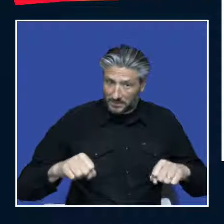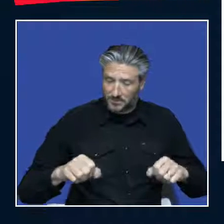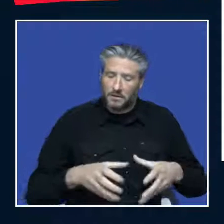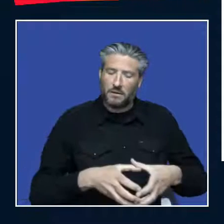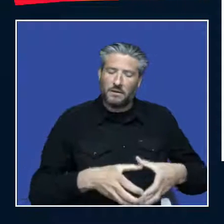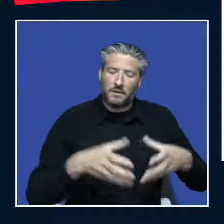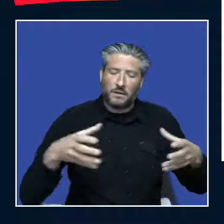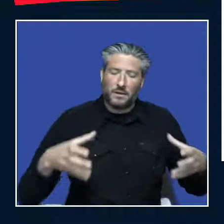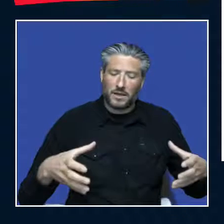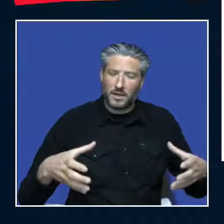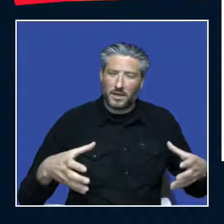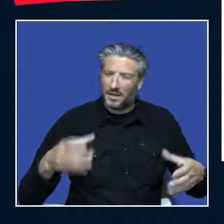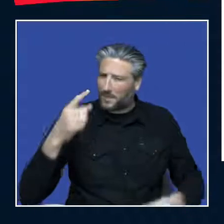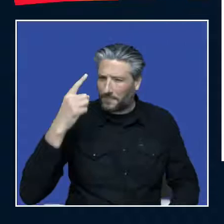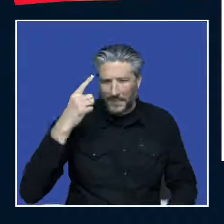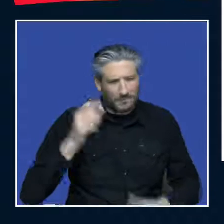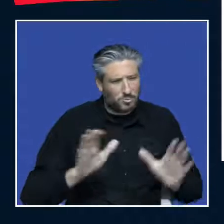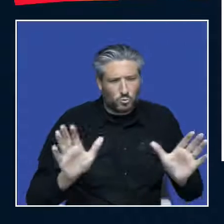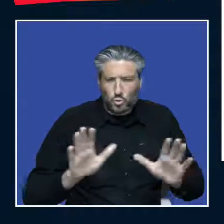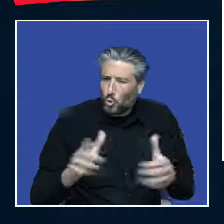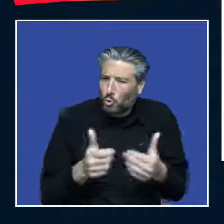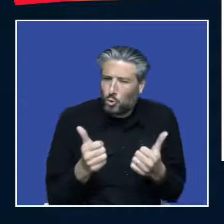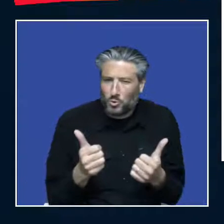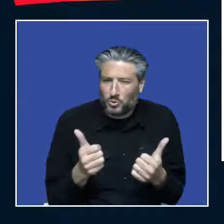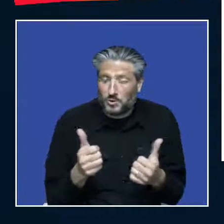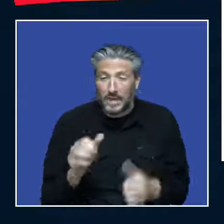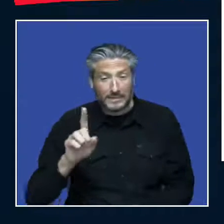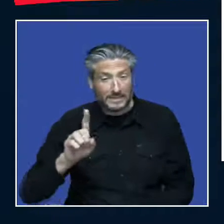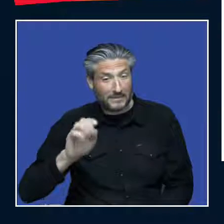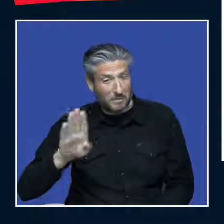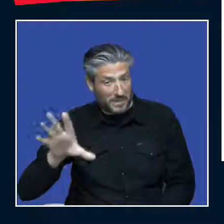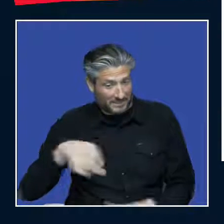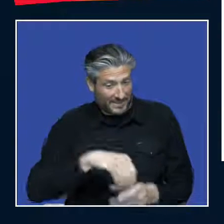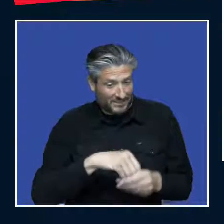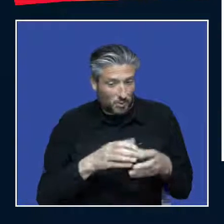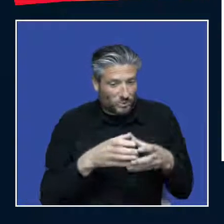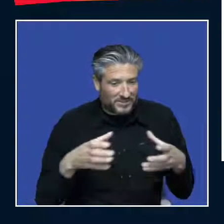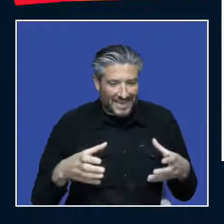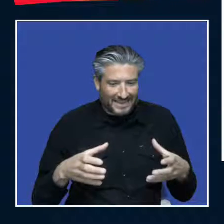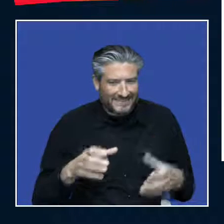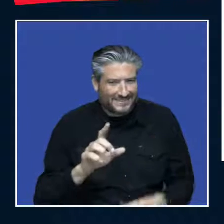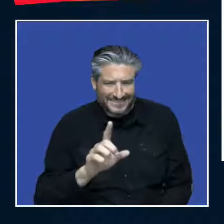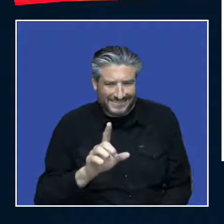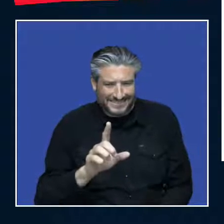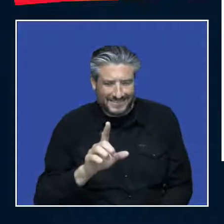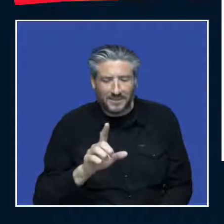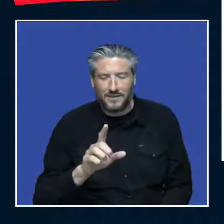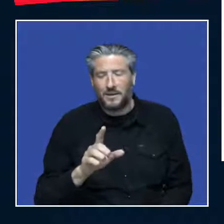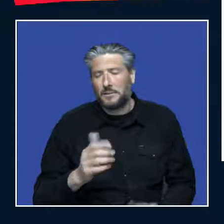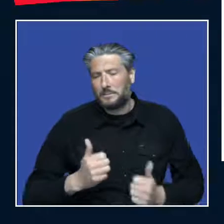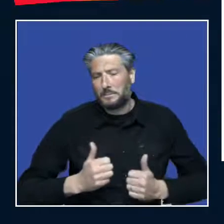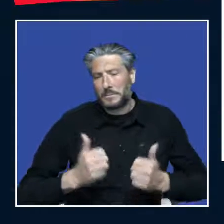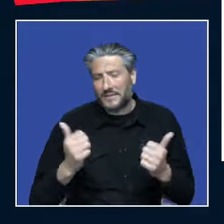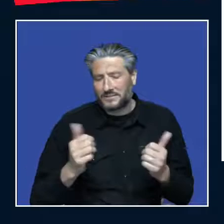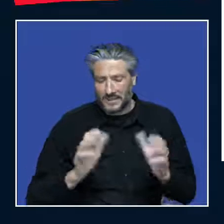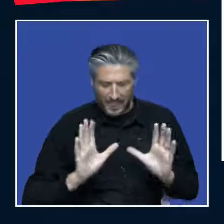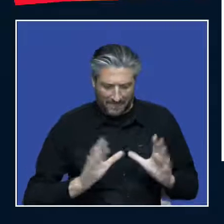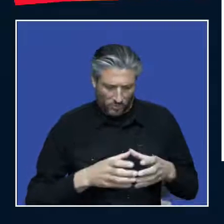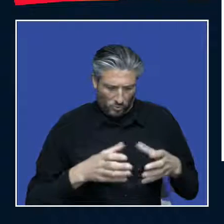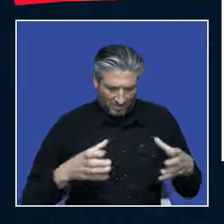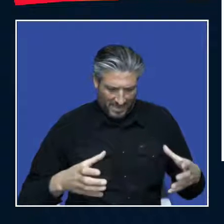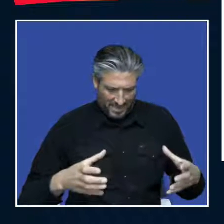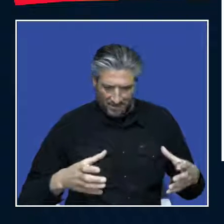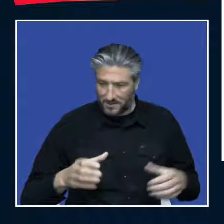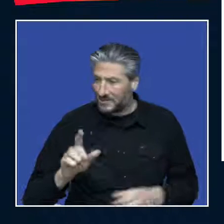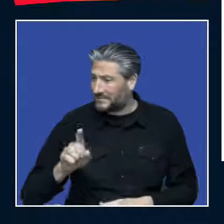you probably don't want to have this. Like if there's an issue, the data got thrown away and you can just build a new container. That's not what you want to have for databases. So